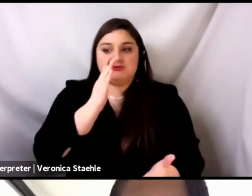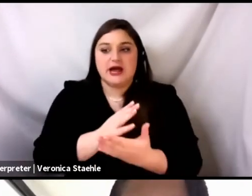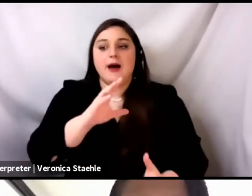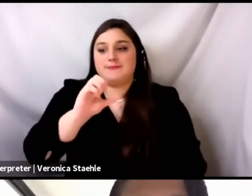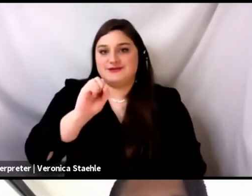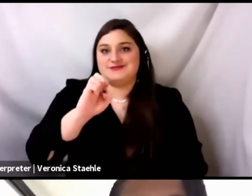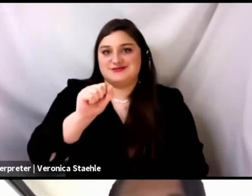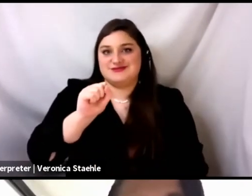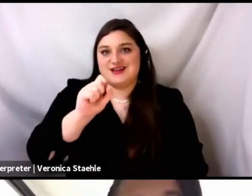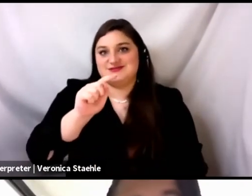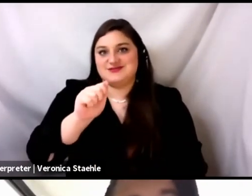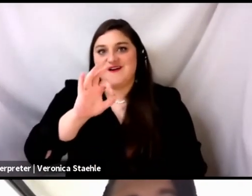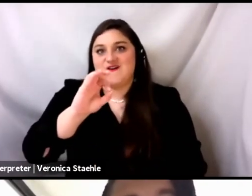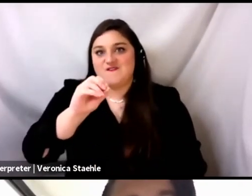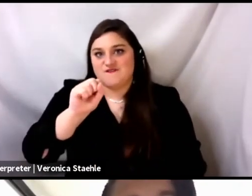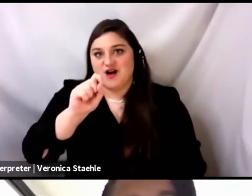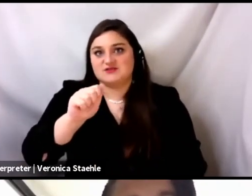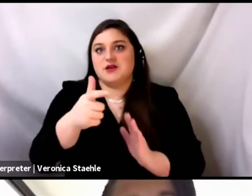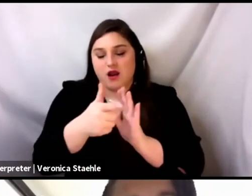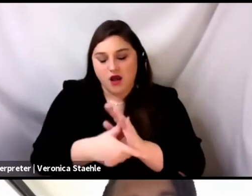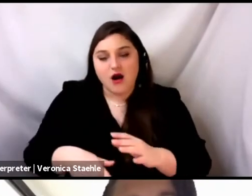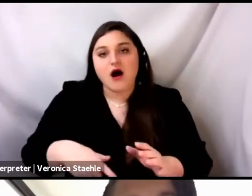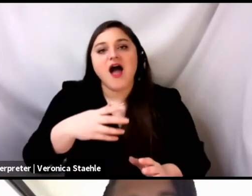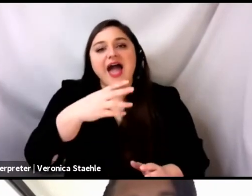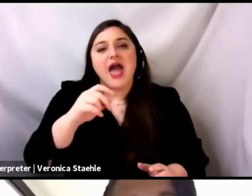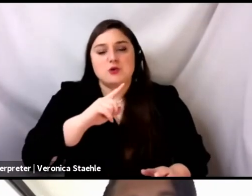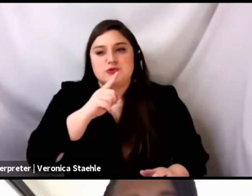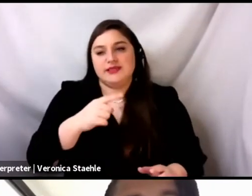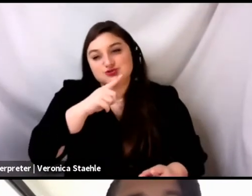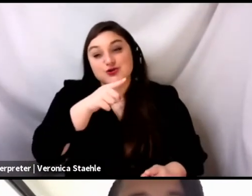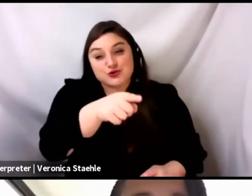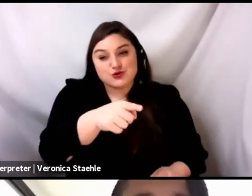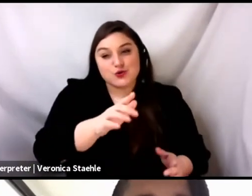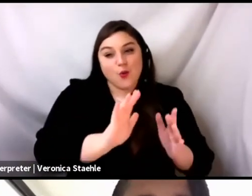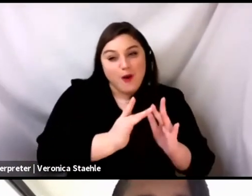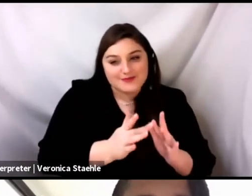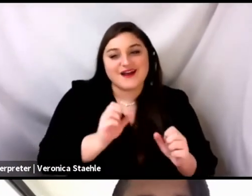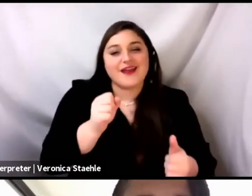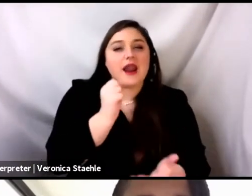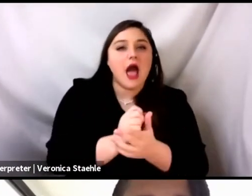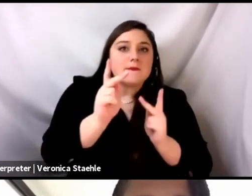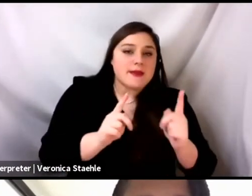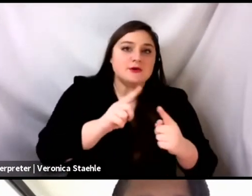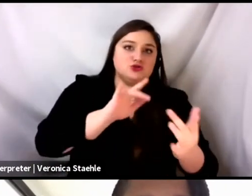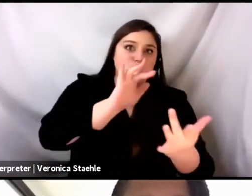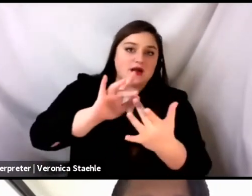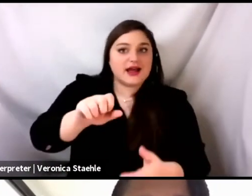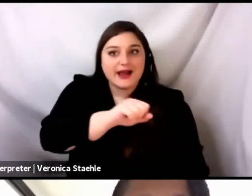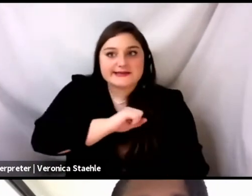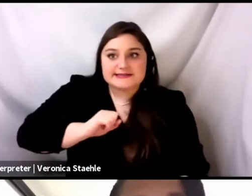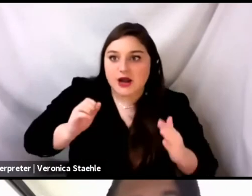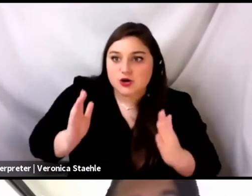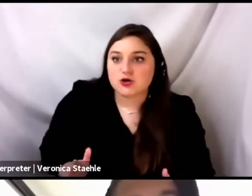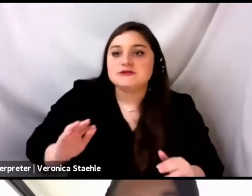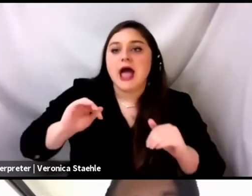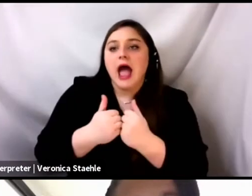lot of resources online that can tell you people where to go in terms of calling the senators, putting up social media, and the